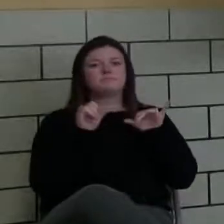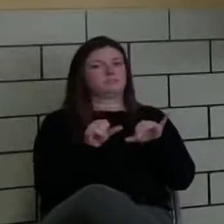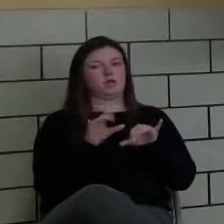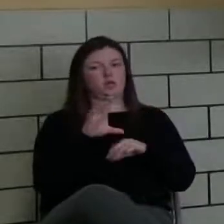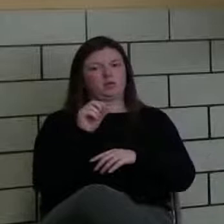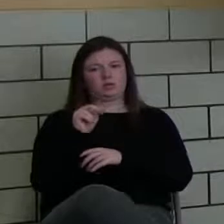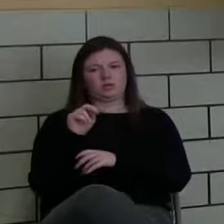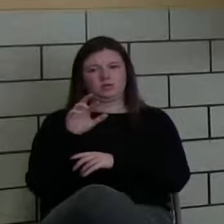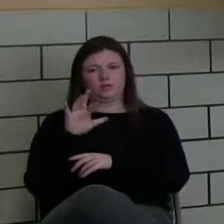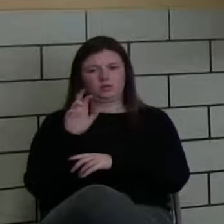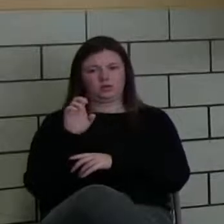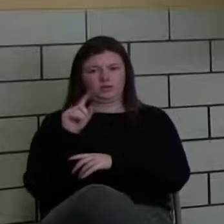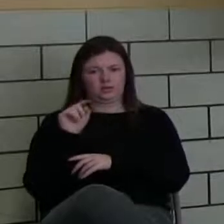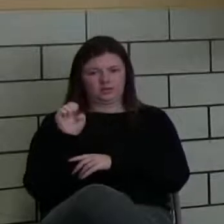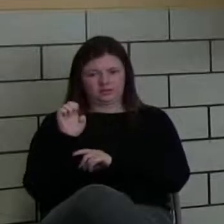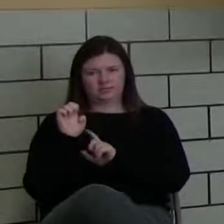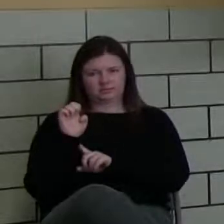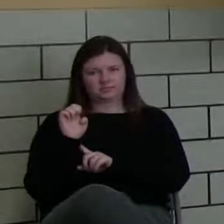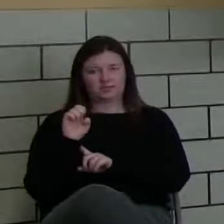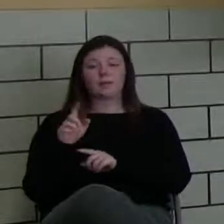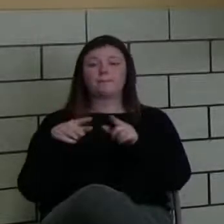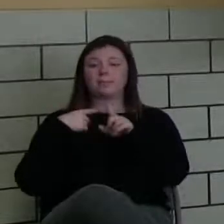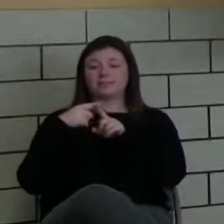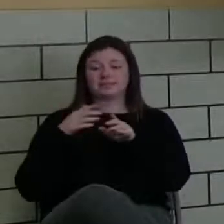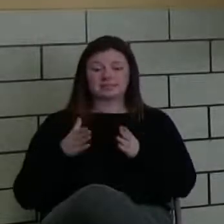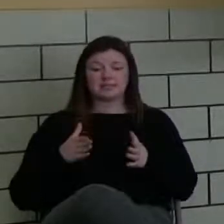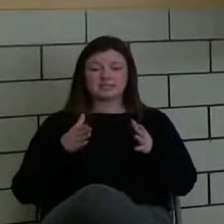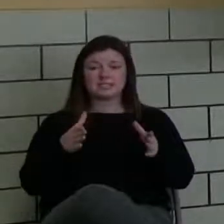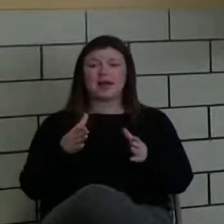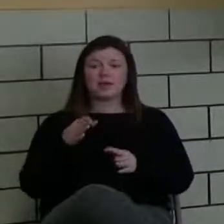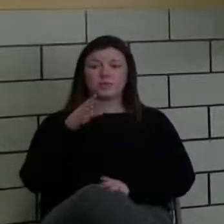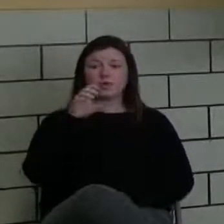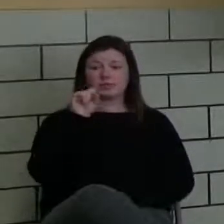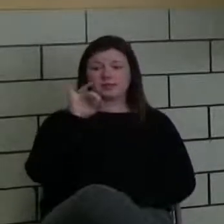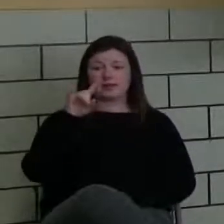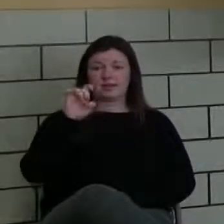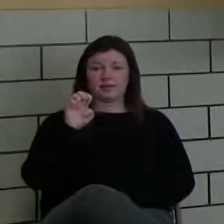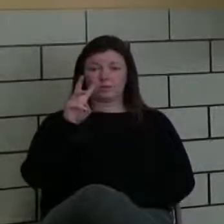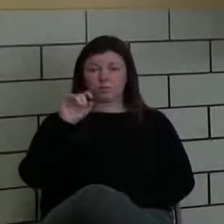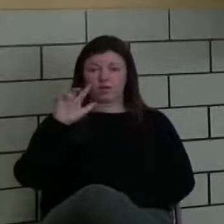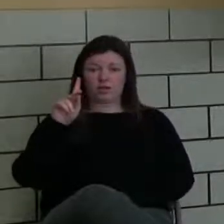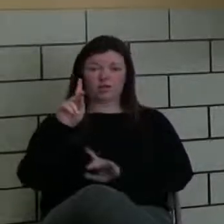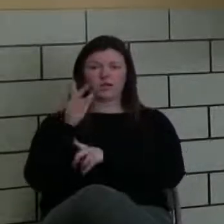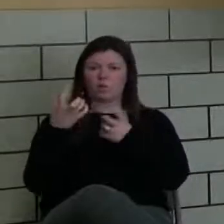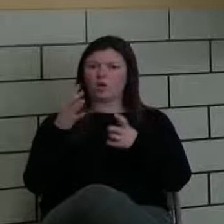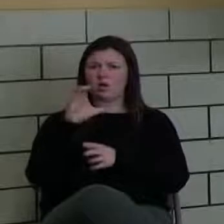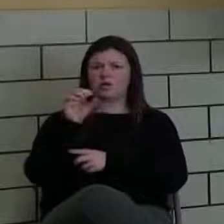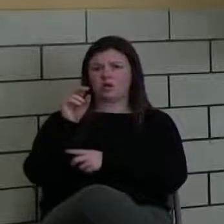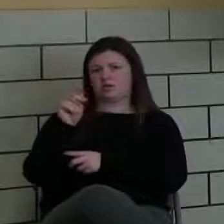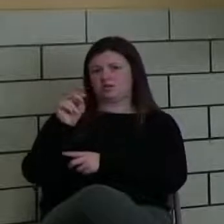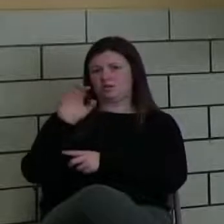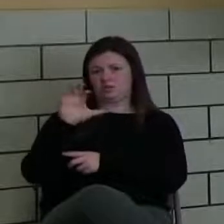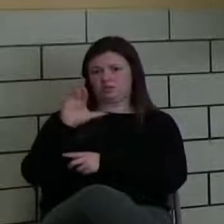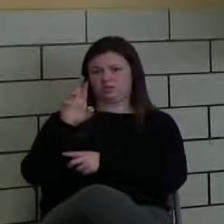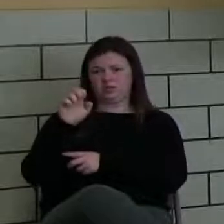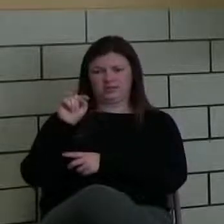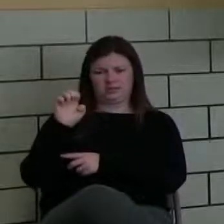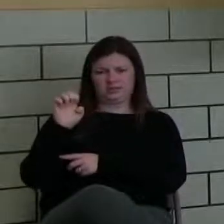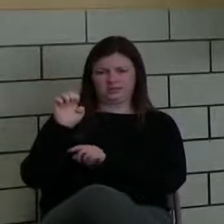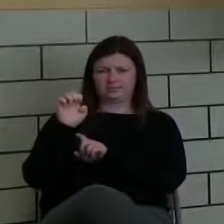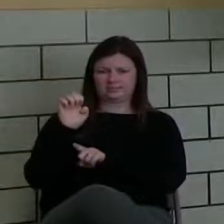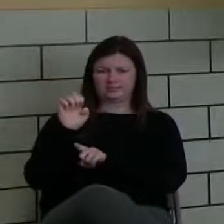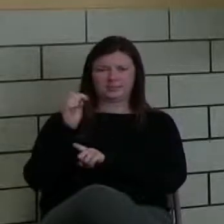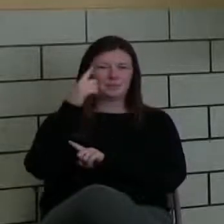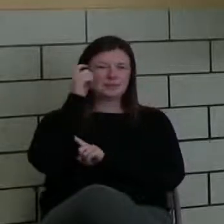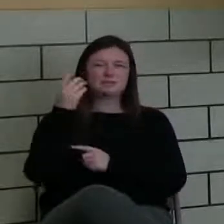stay concrete. We want that to be concrete because it's a flat, accessible surface. If you think about the sidewalks right now in this